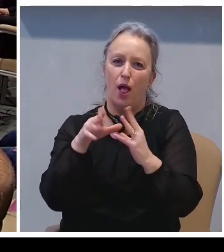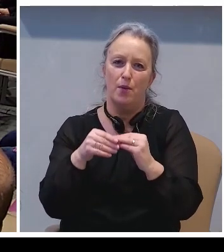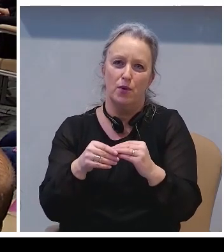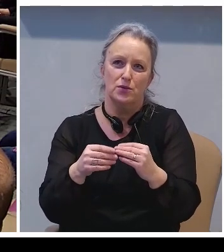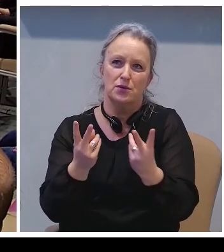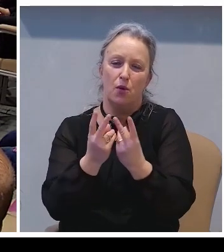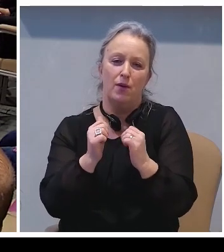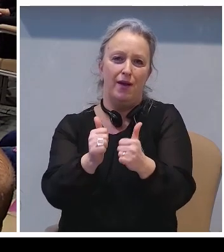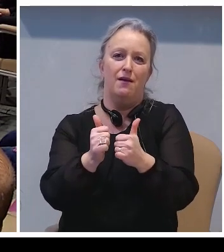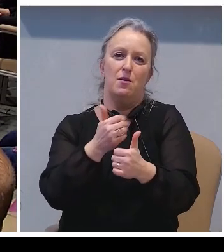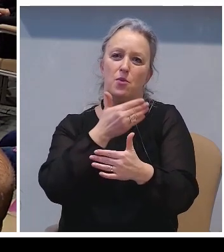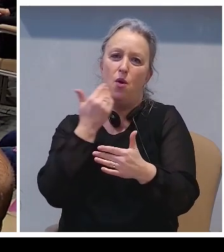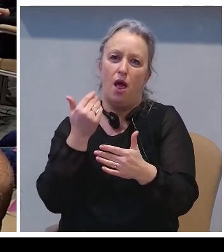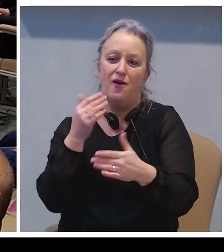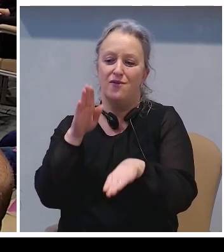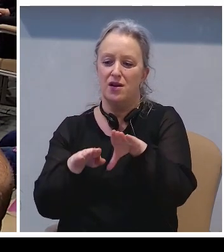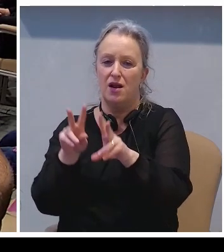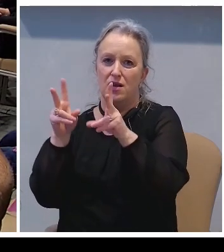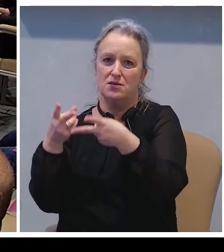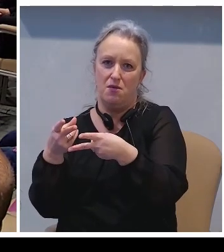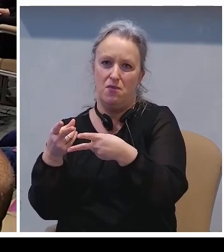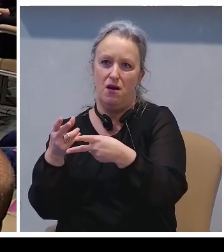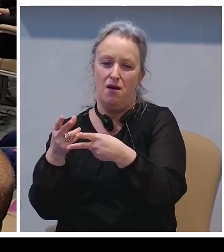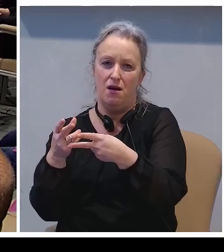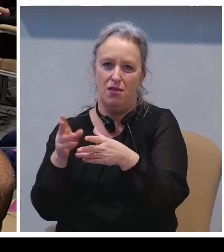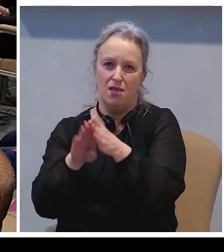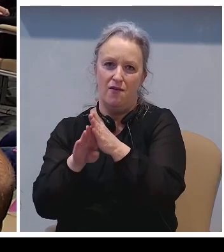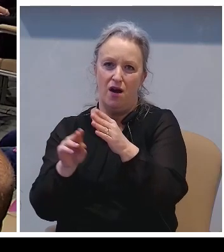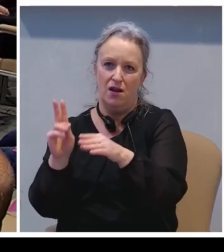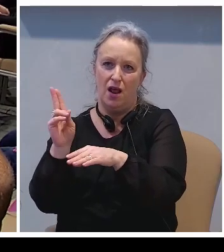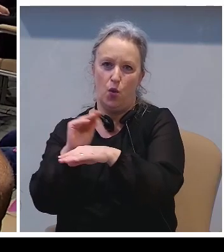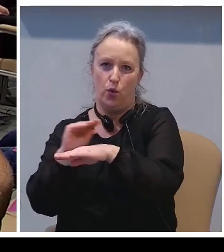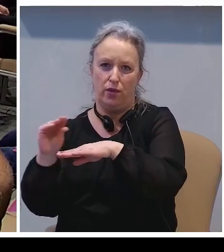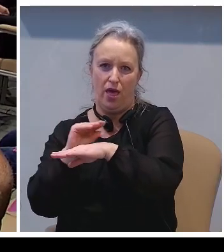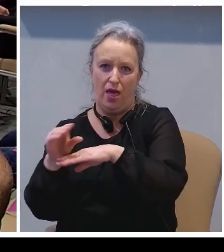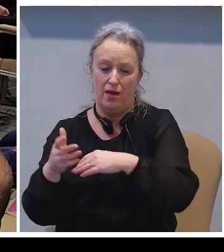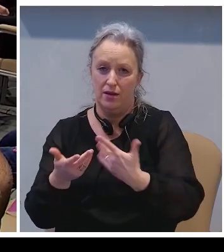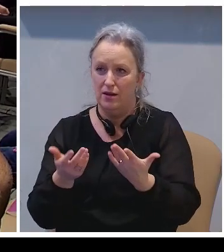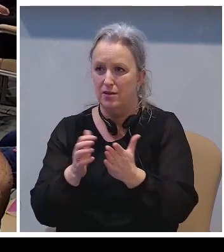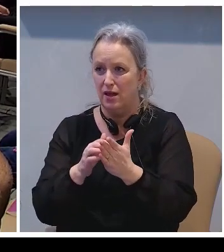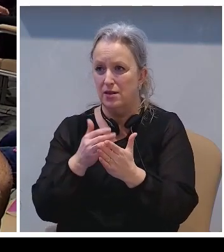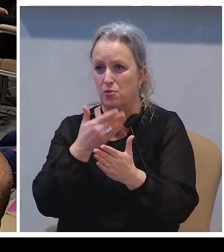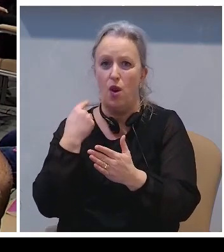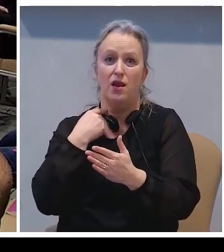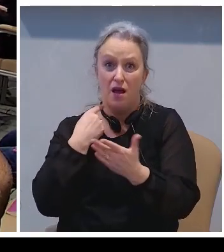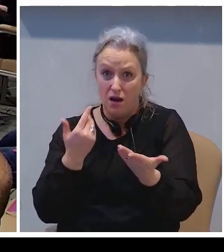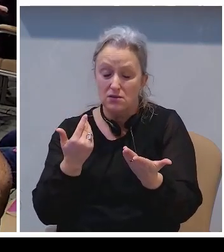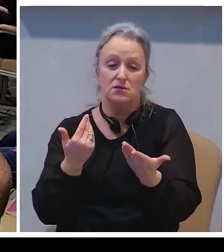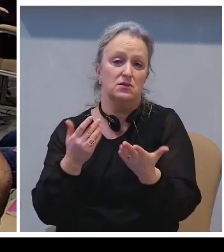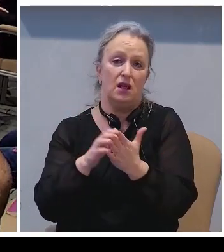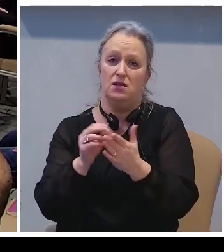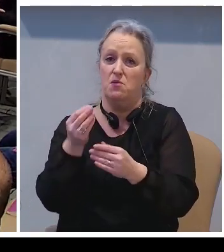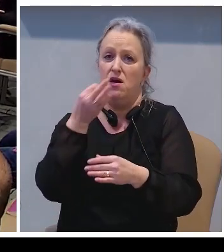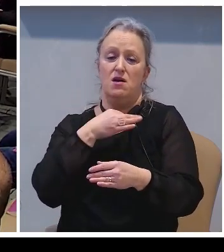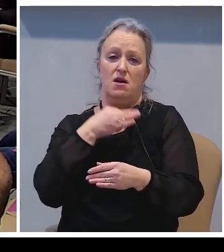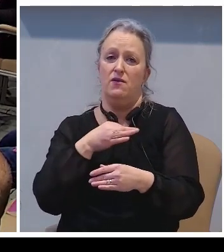large extent, so it's not possible to protect the muscle anymore from contractions. So there